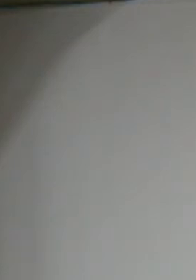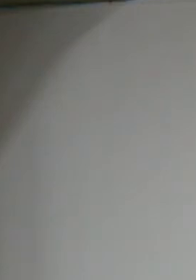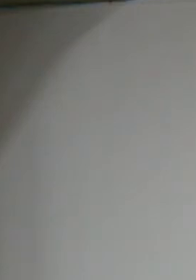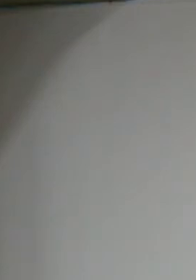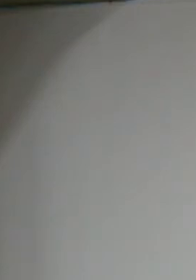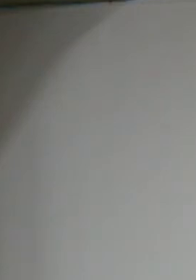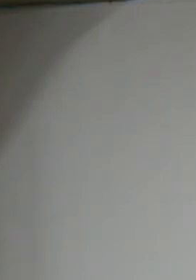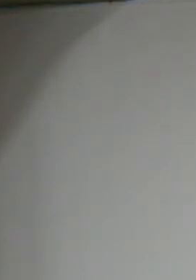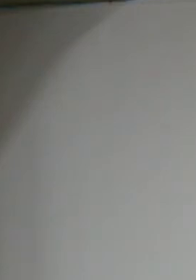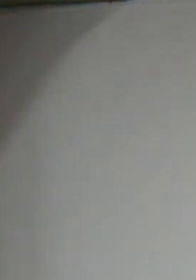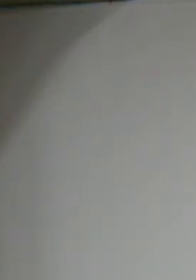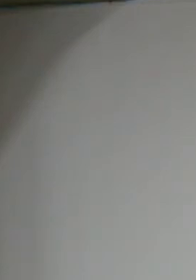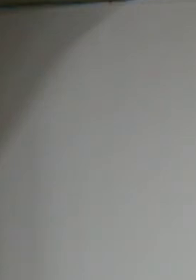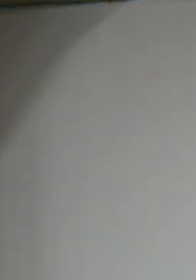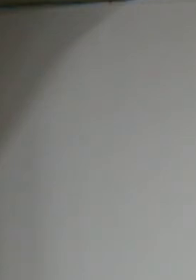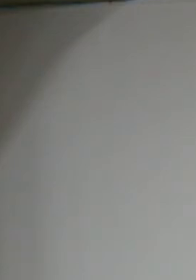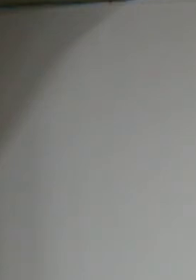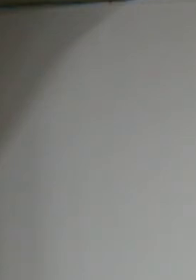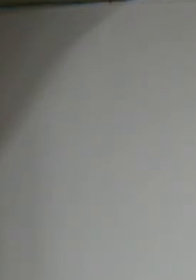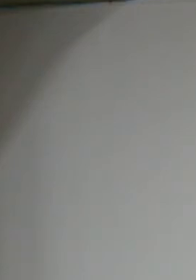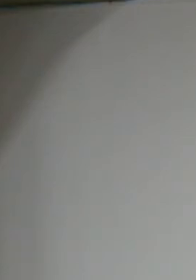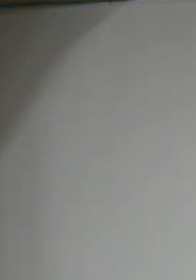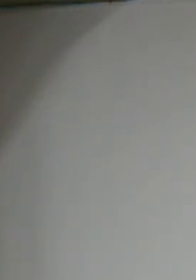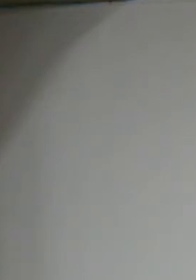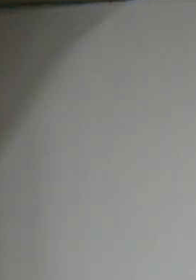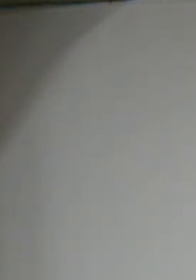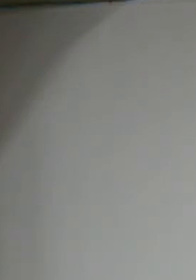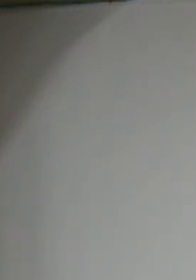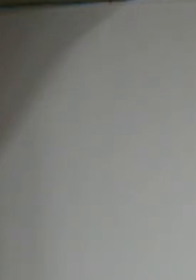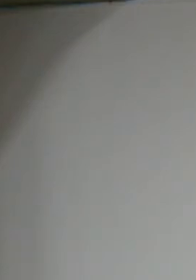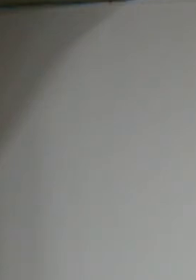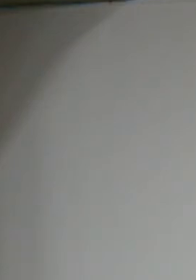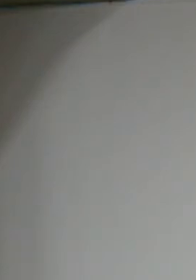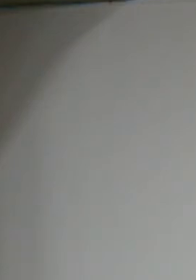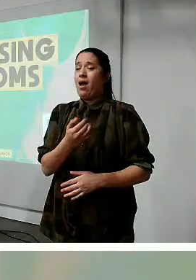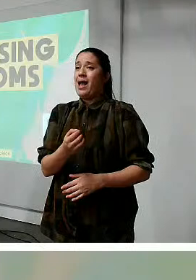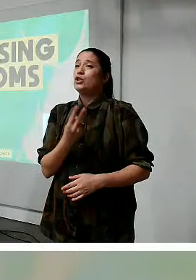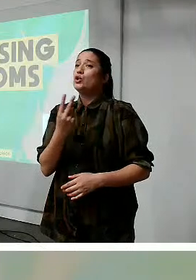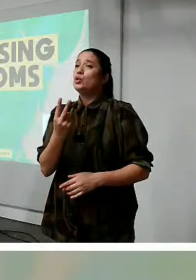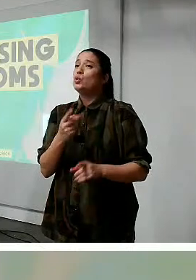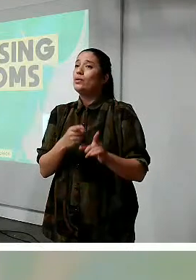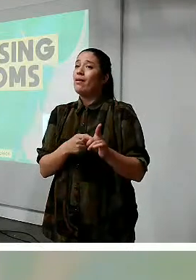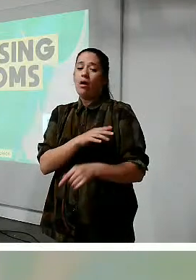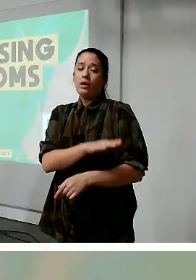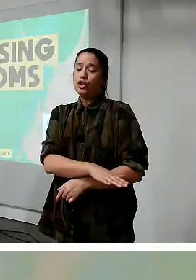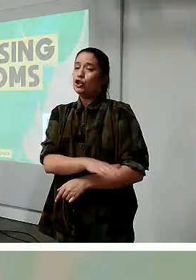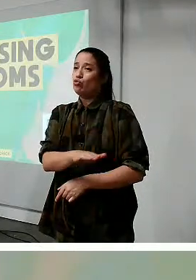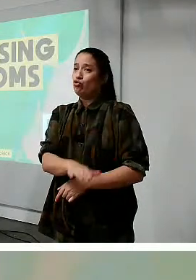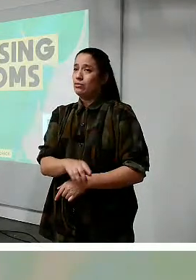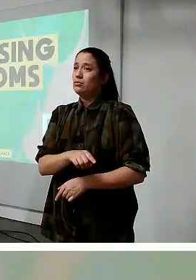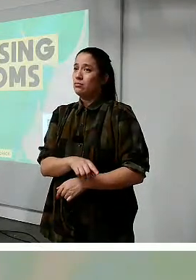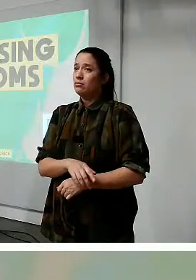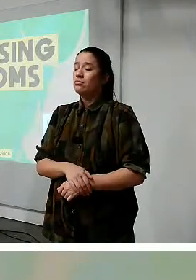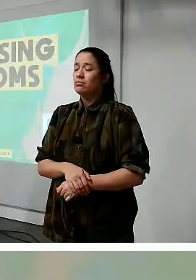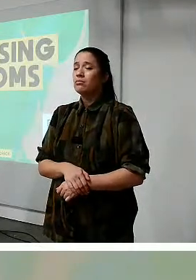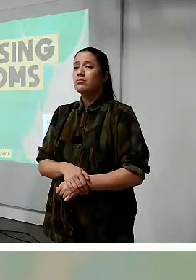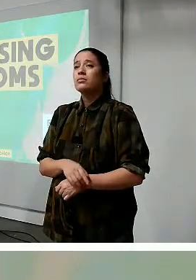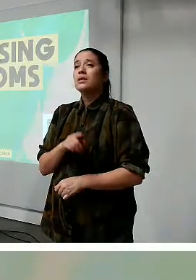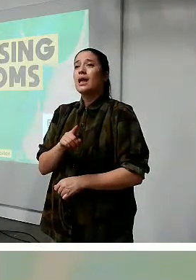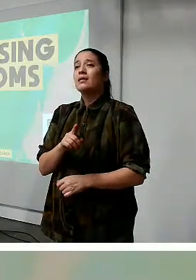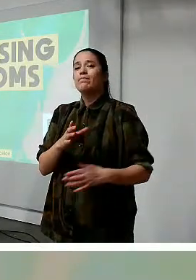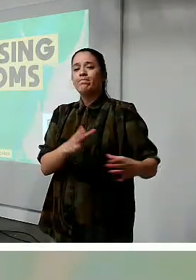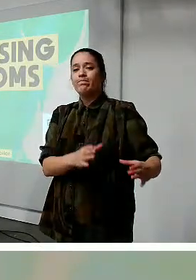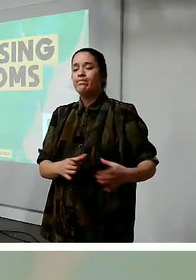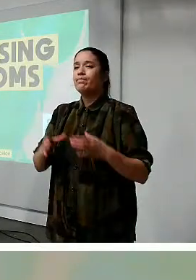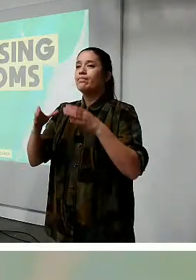the person that Tamara was describing, had two very young kids and had gone to stay with her mum for a little bit. And the other